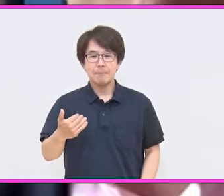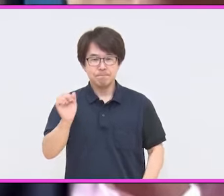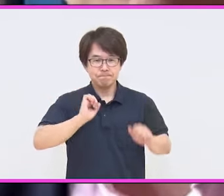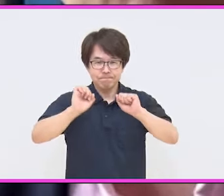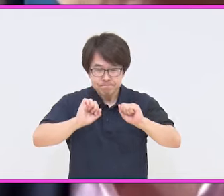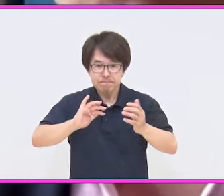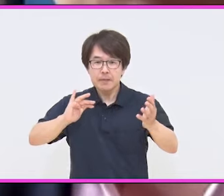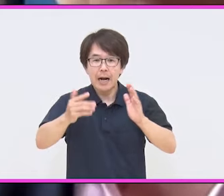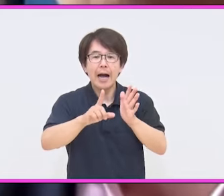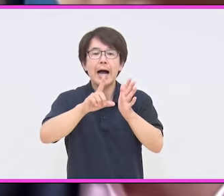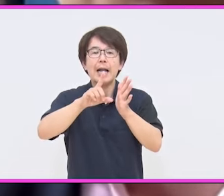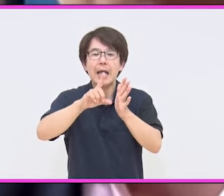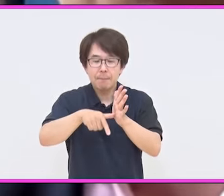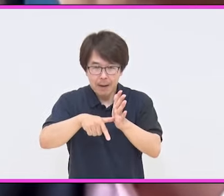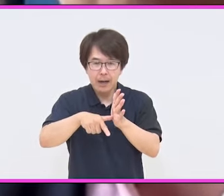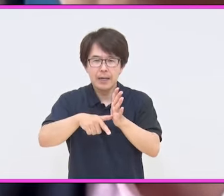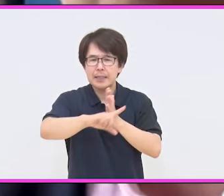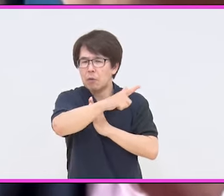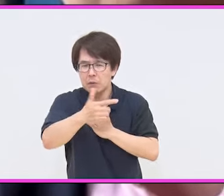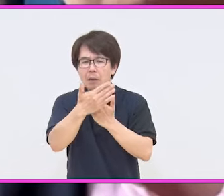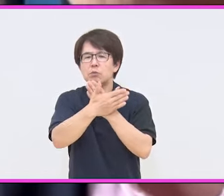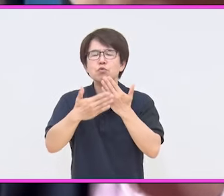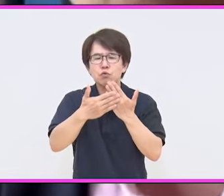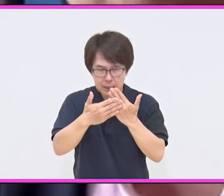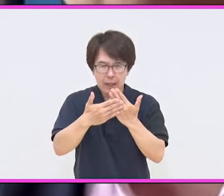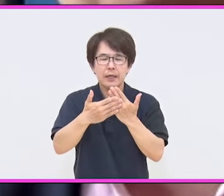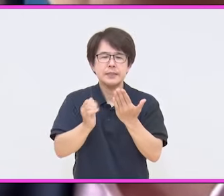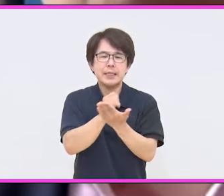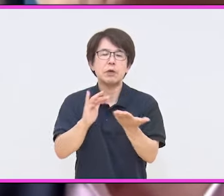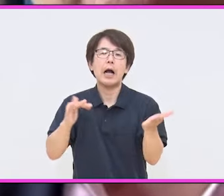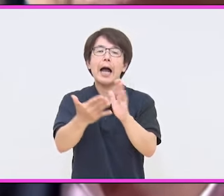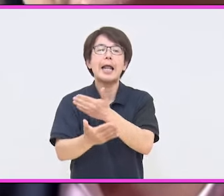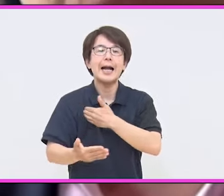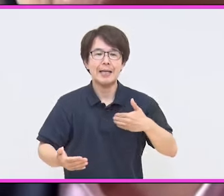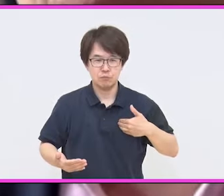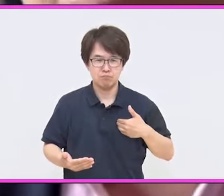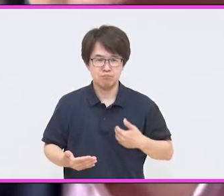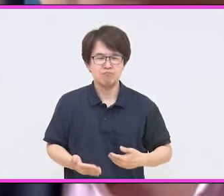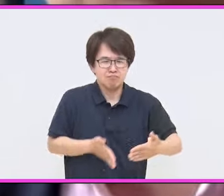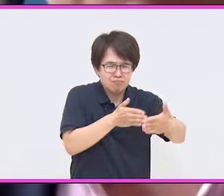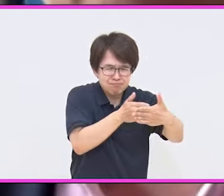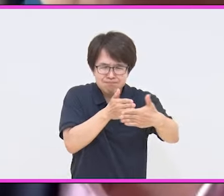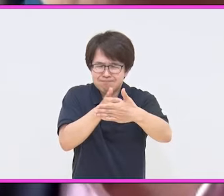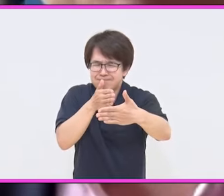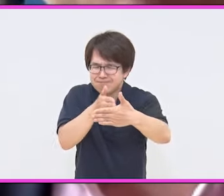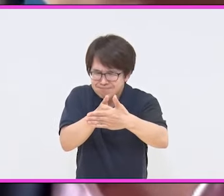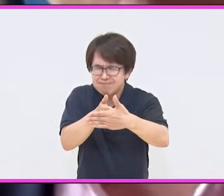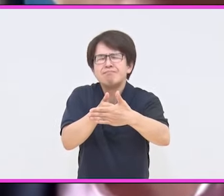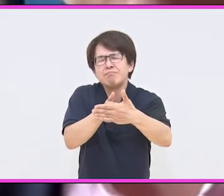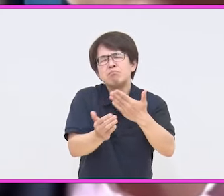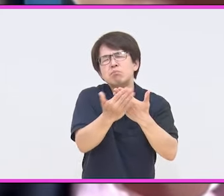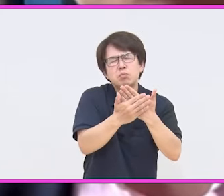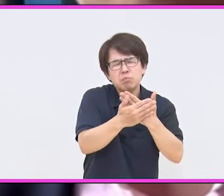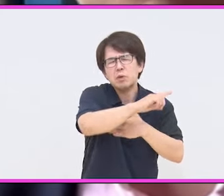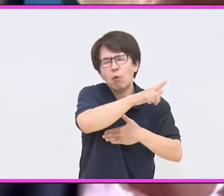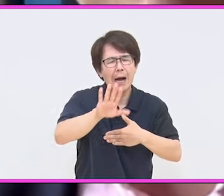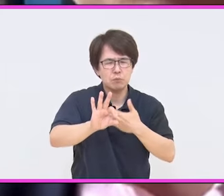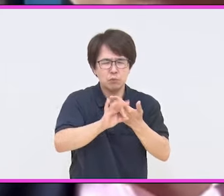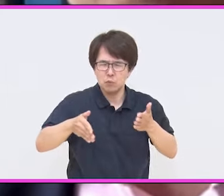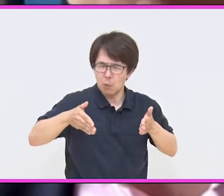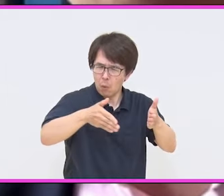achieve across all walks of life. And although we still have some way to go in certain areas of the physical environment that we